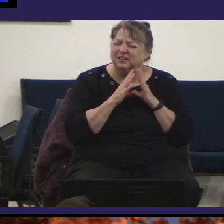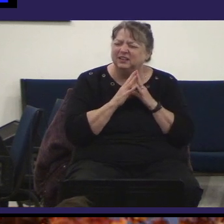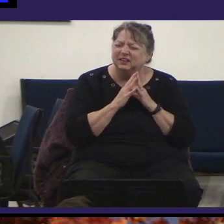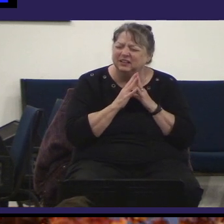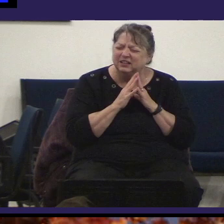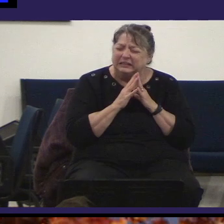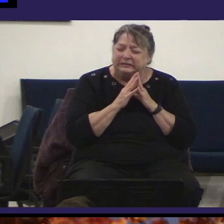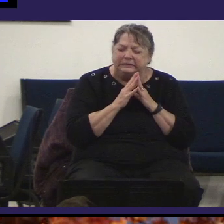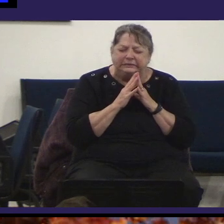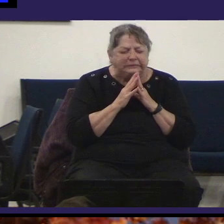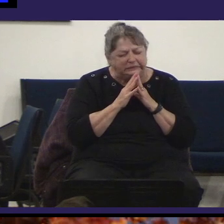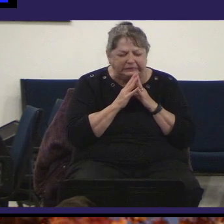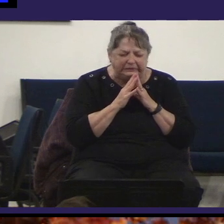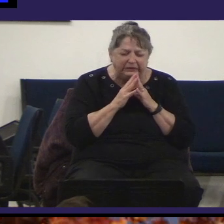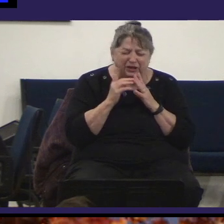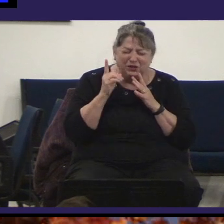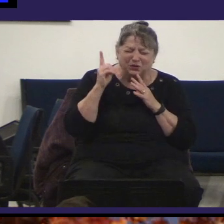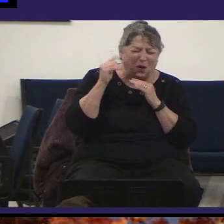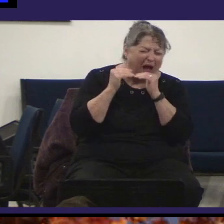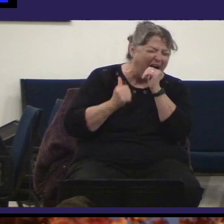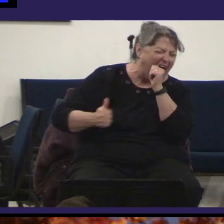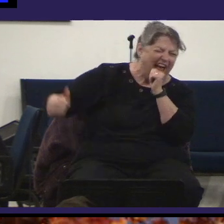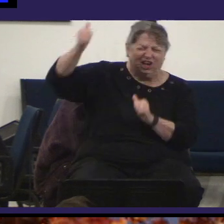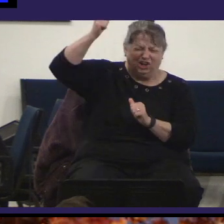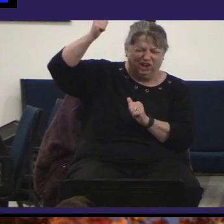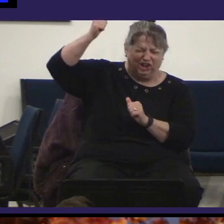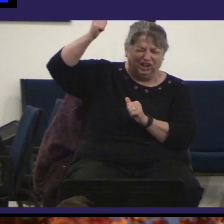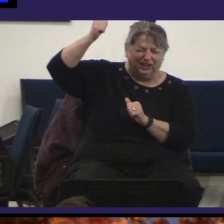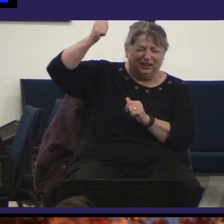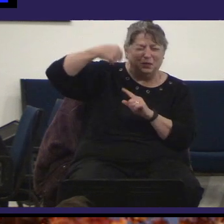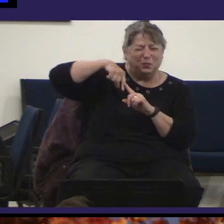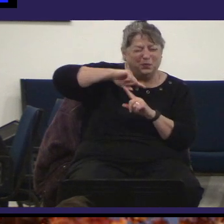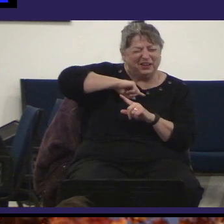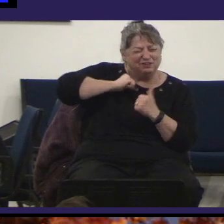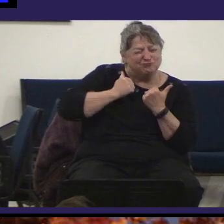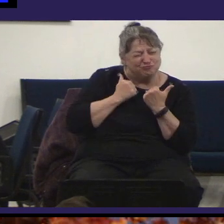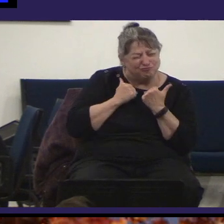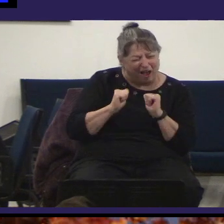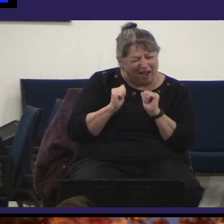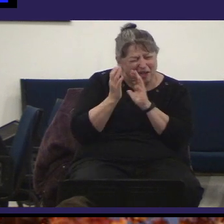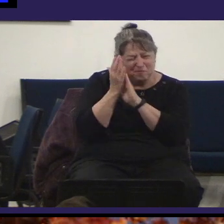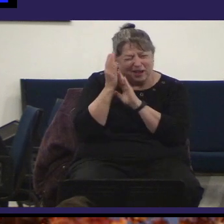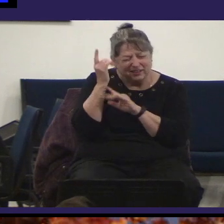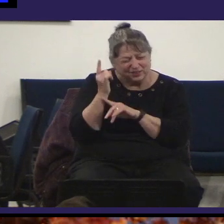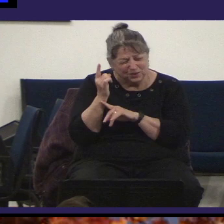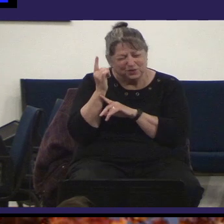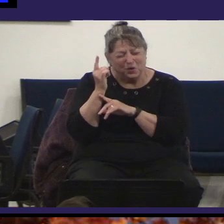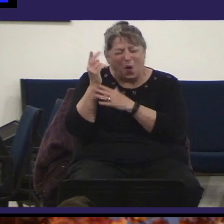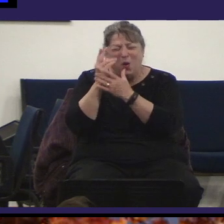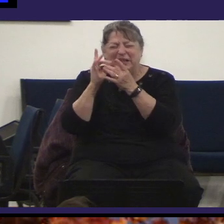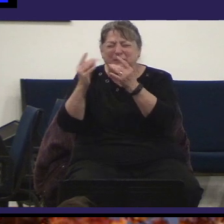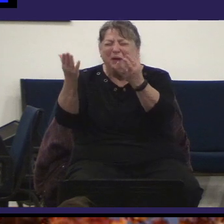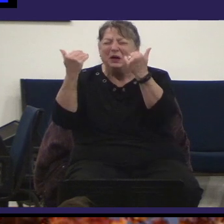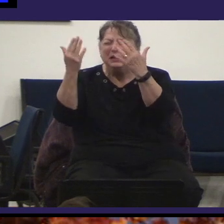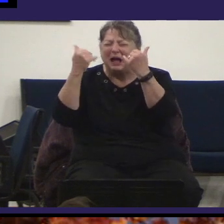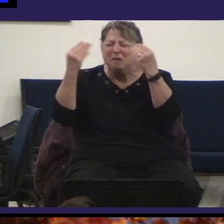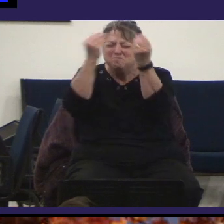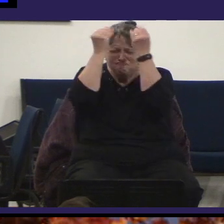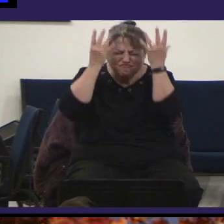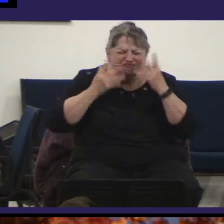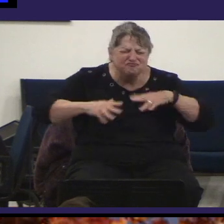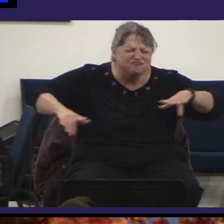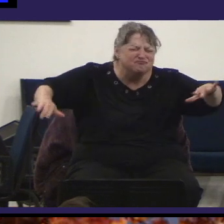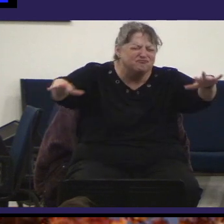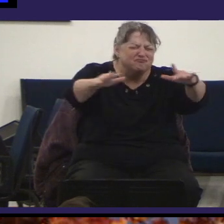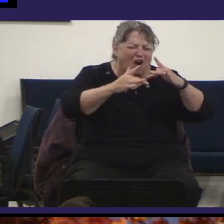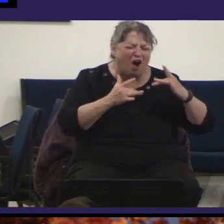Maybe not as you deserve, but as best we can do. Lord, we pray that your Spirit will come upon us. Fill